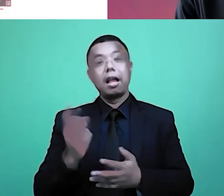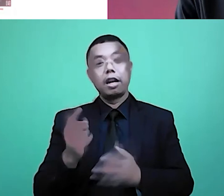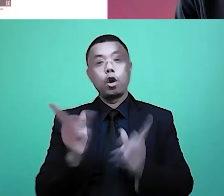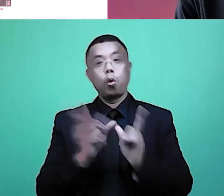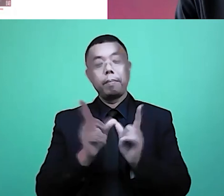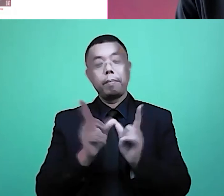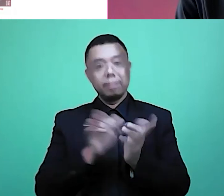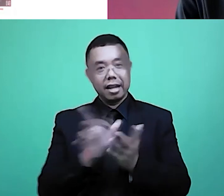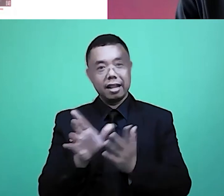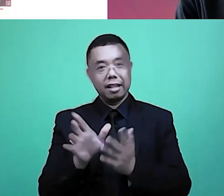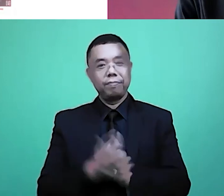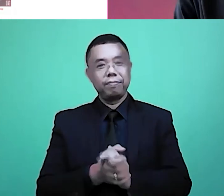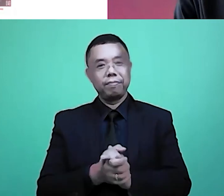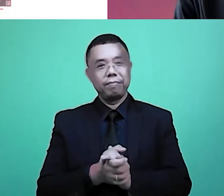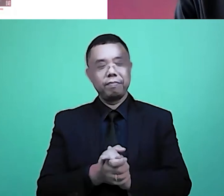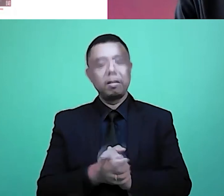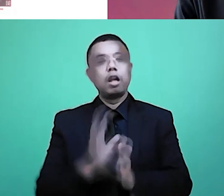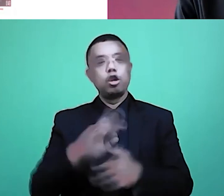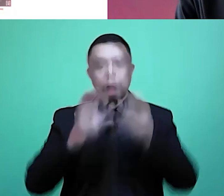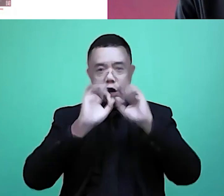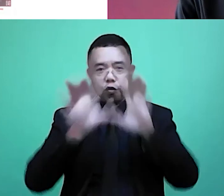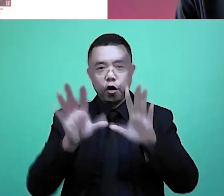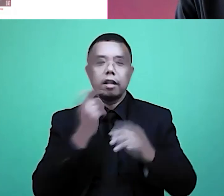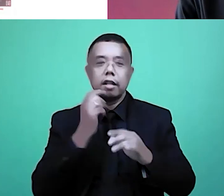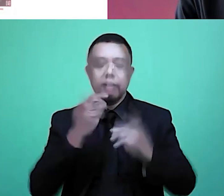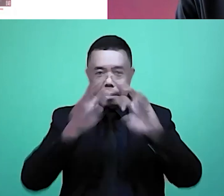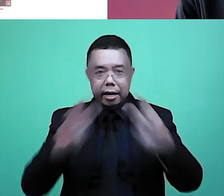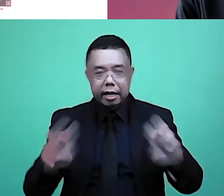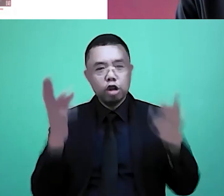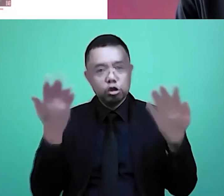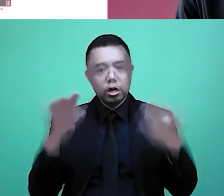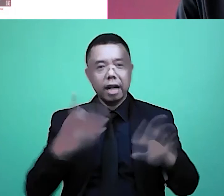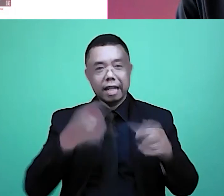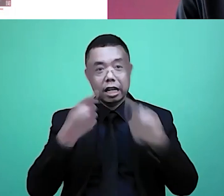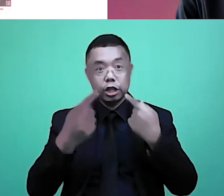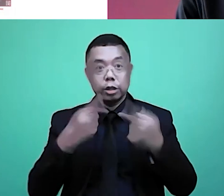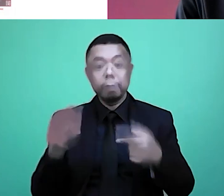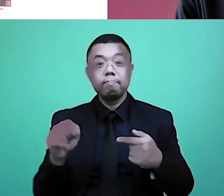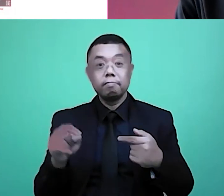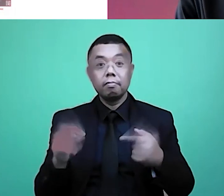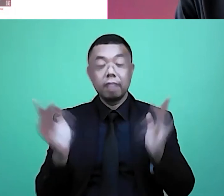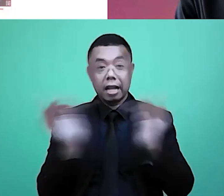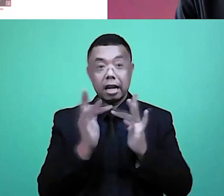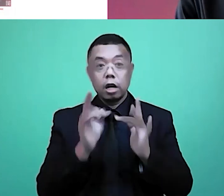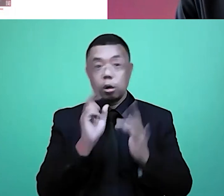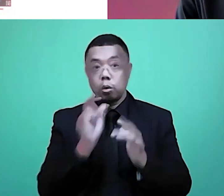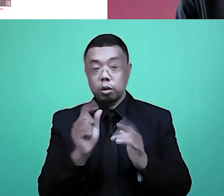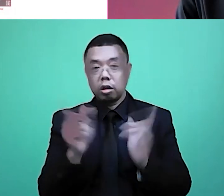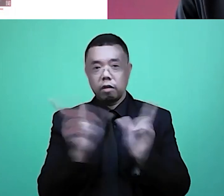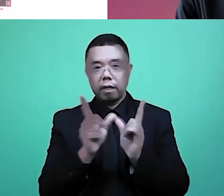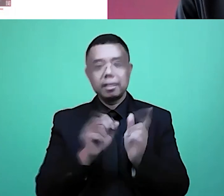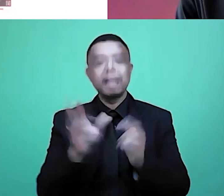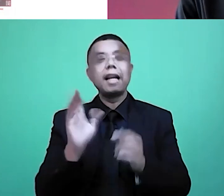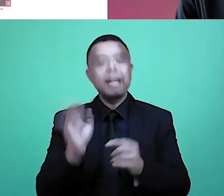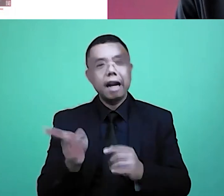information about the research that we've discussed. The link to the PAIR website will be posted in the chat. There's a short